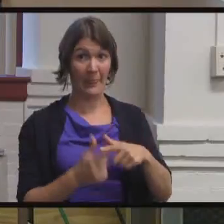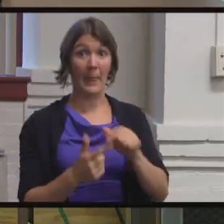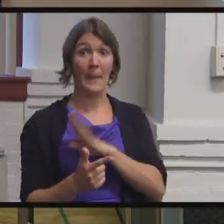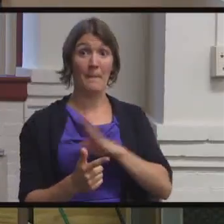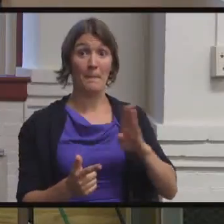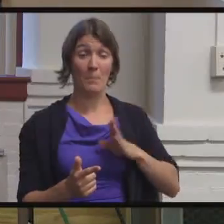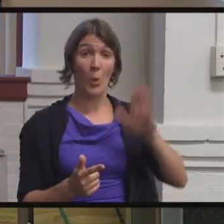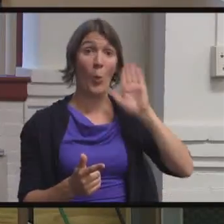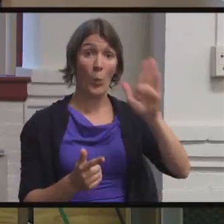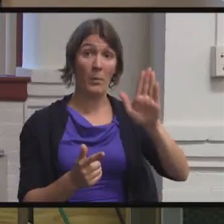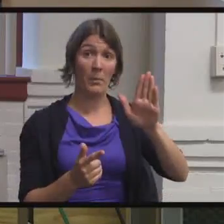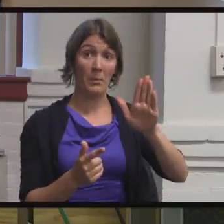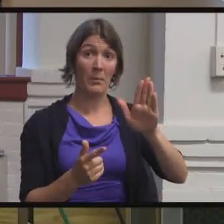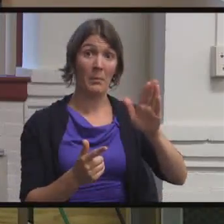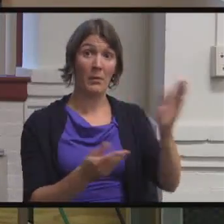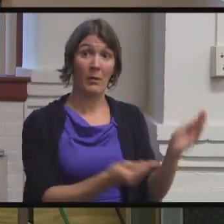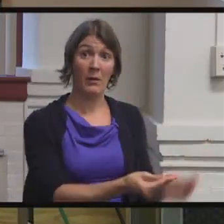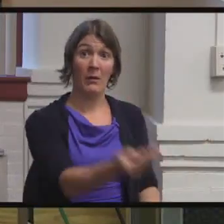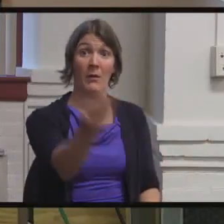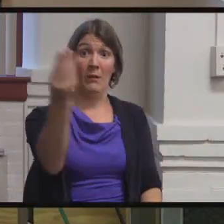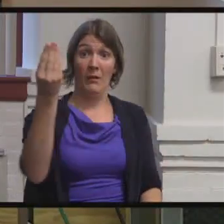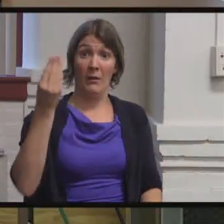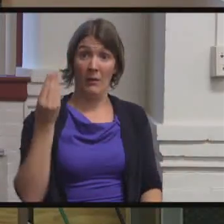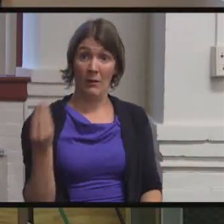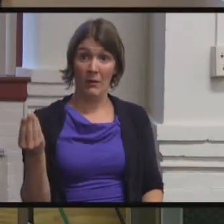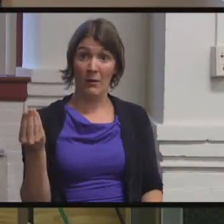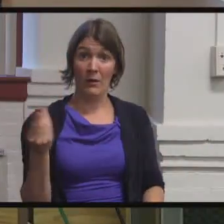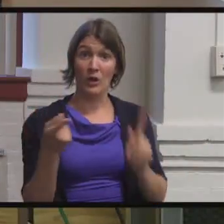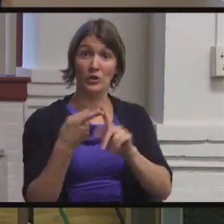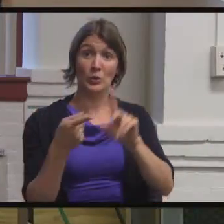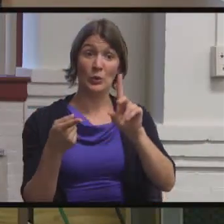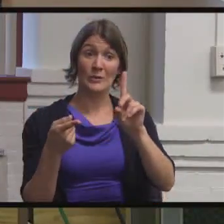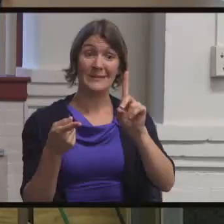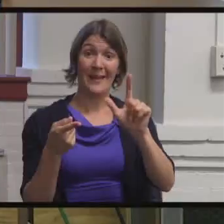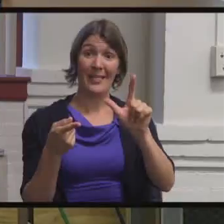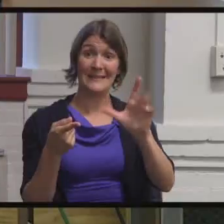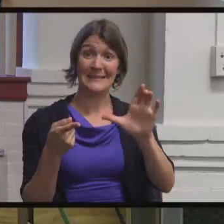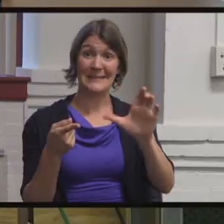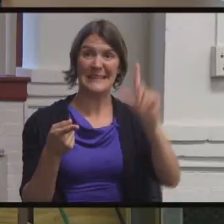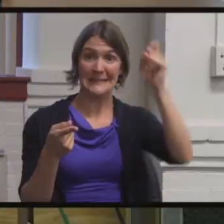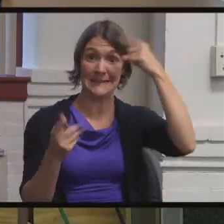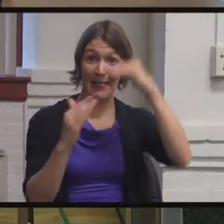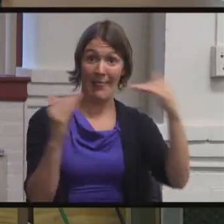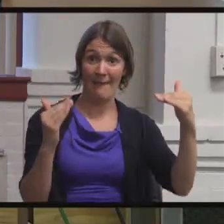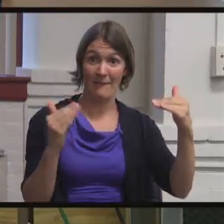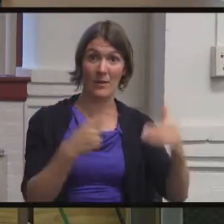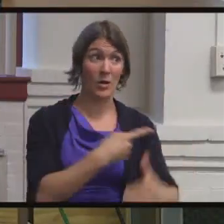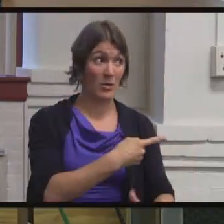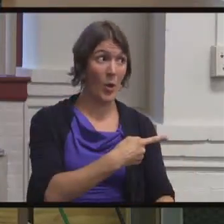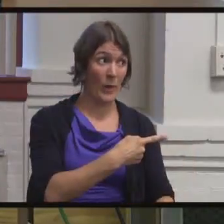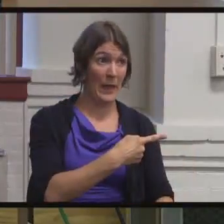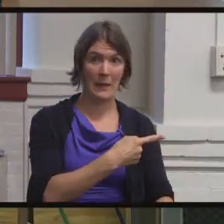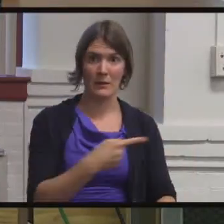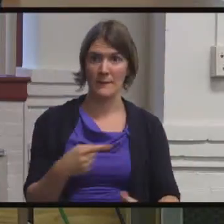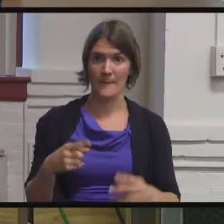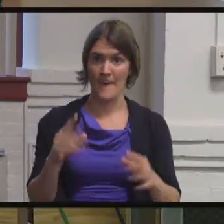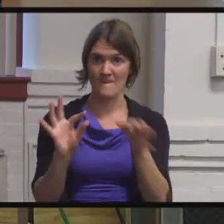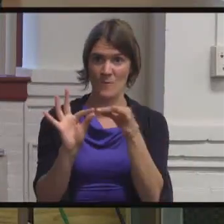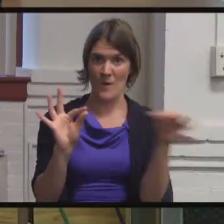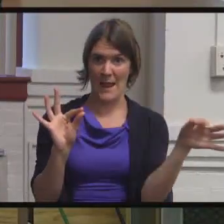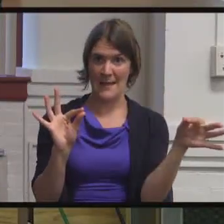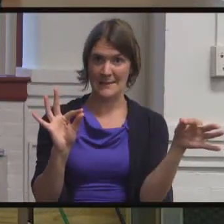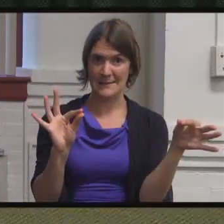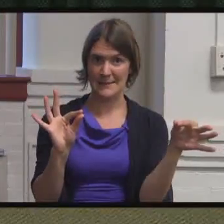board will pass that information along to the DLC with the state? Do you want to work?